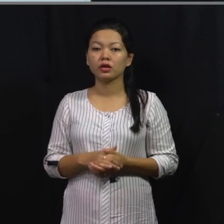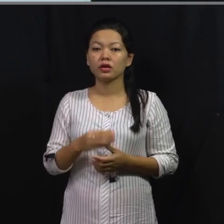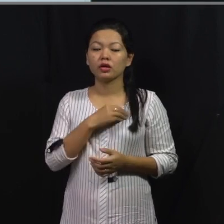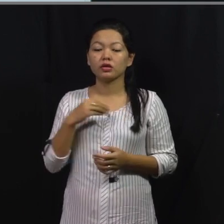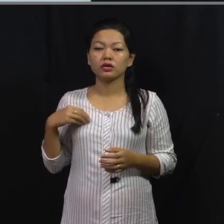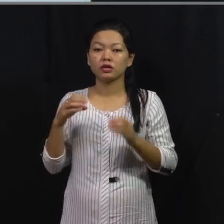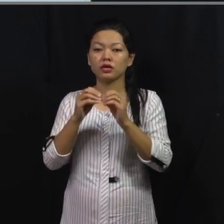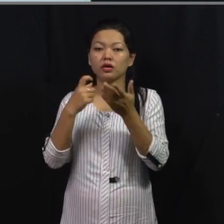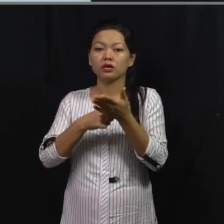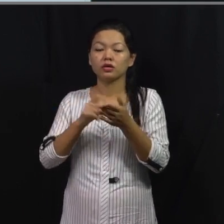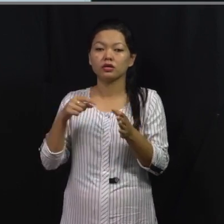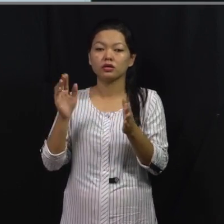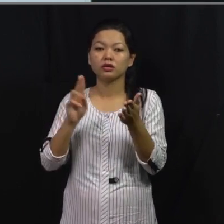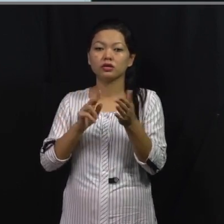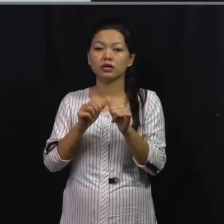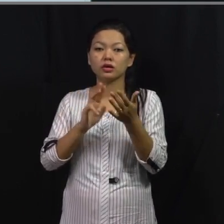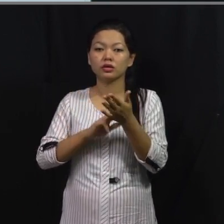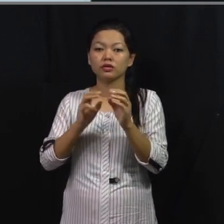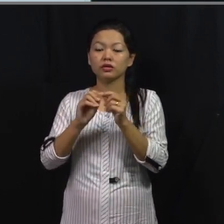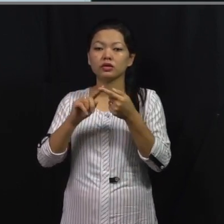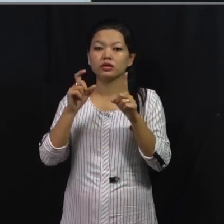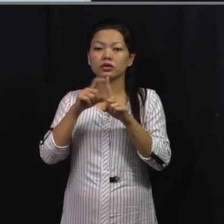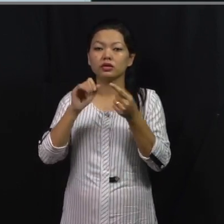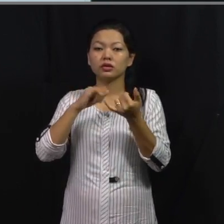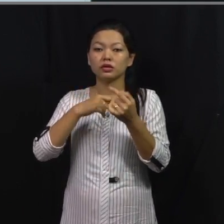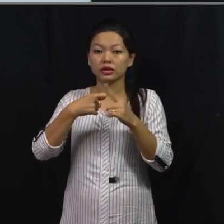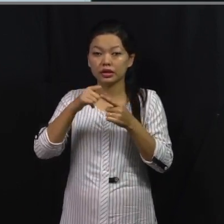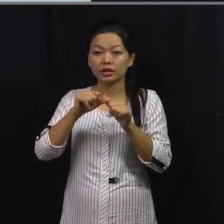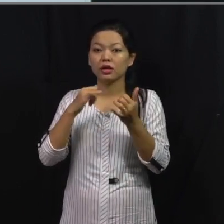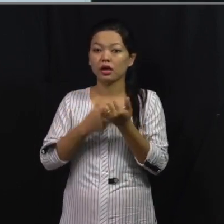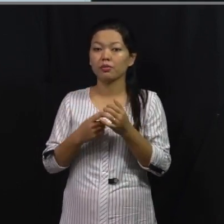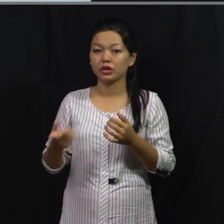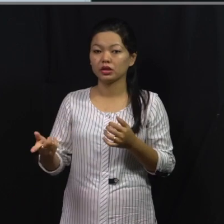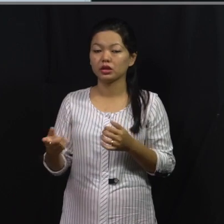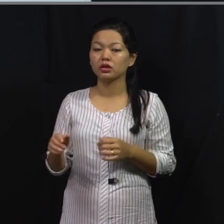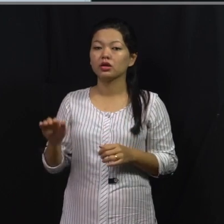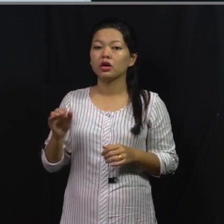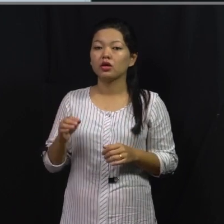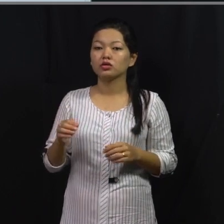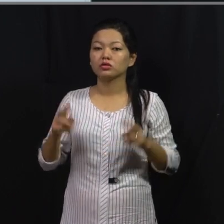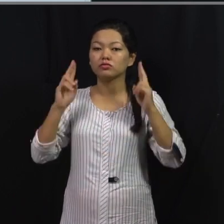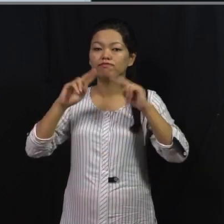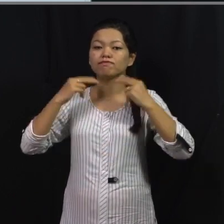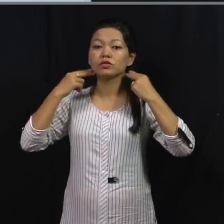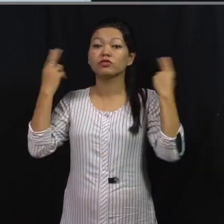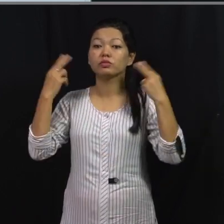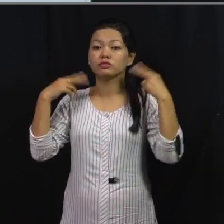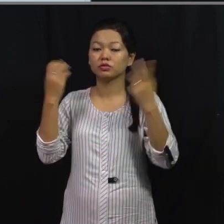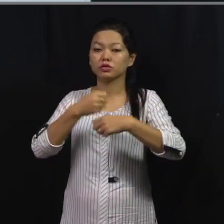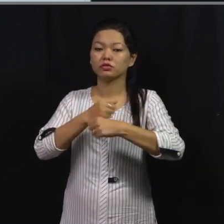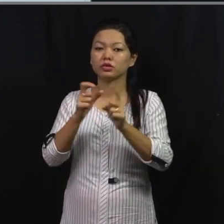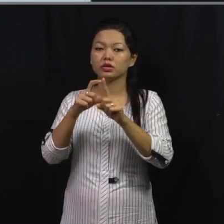he popularized this particular name. Okay, and also the Dalit Panther movement,